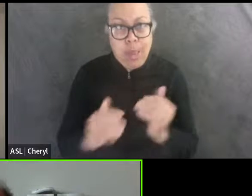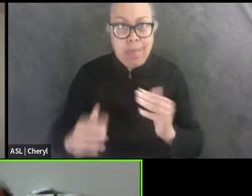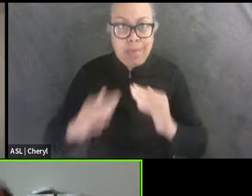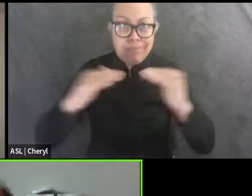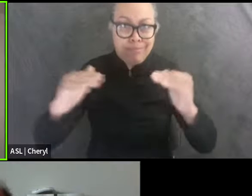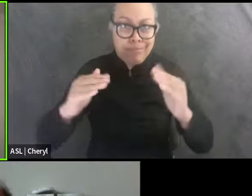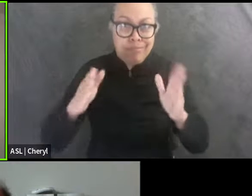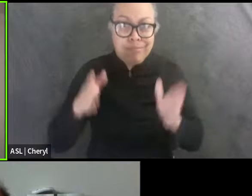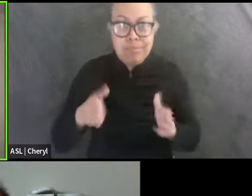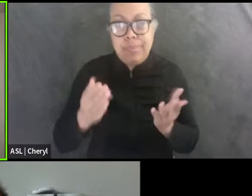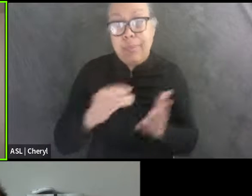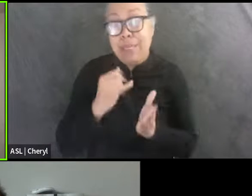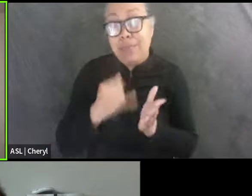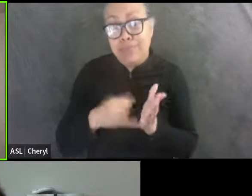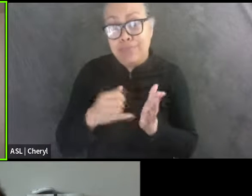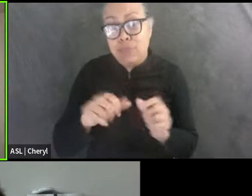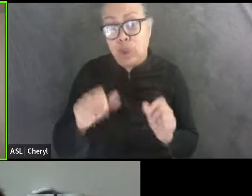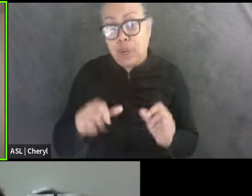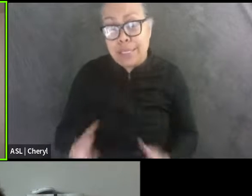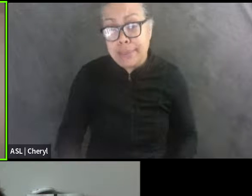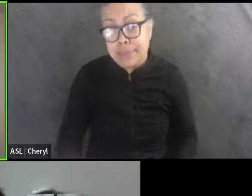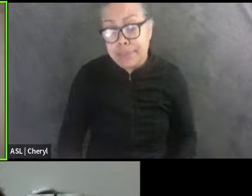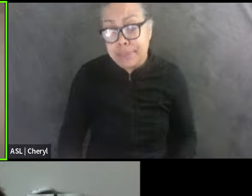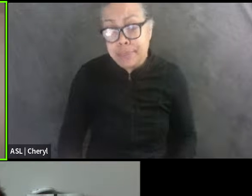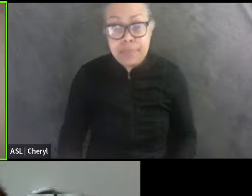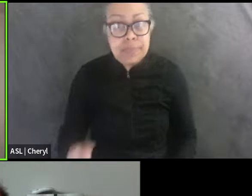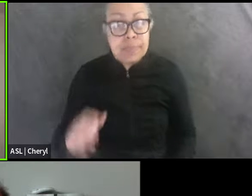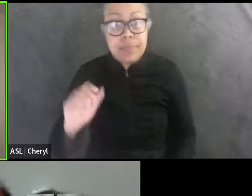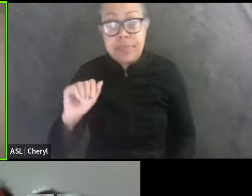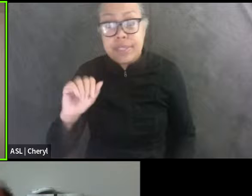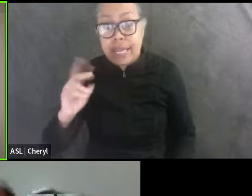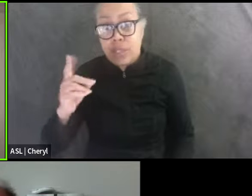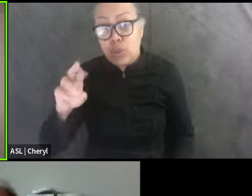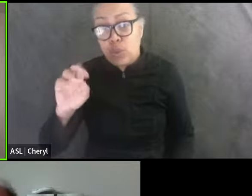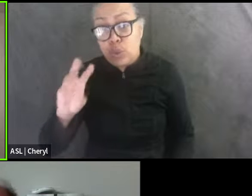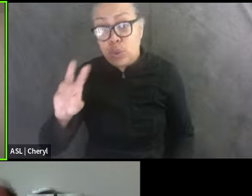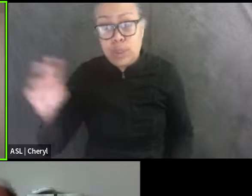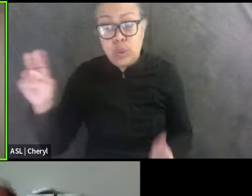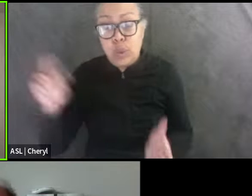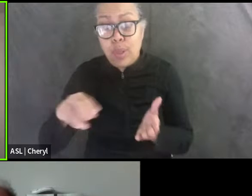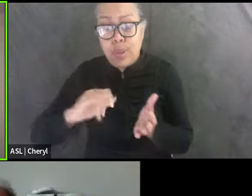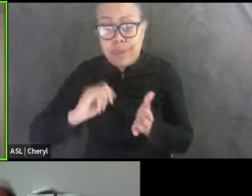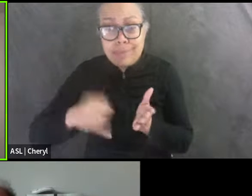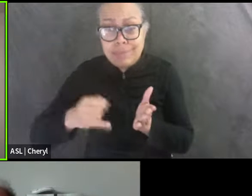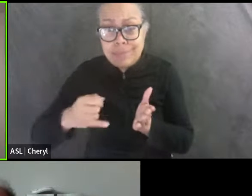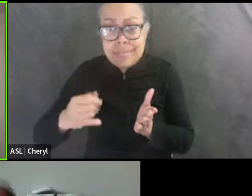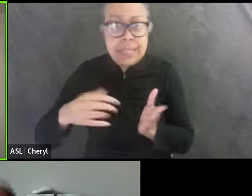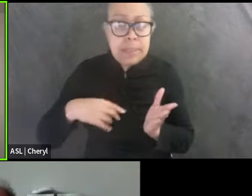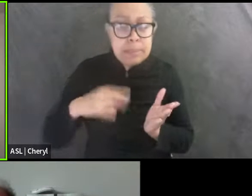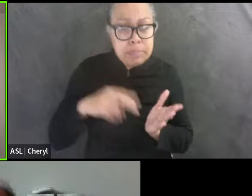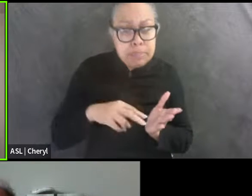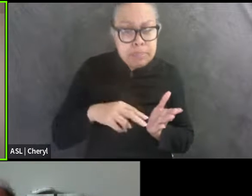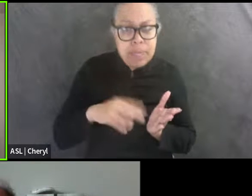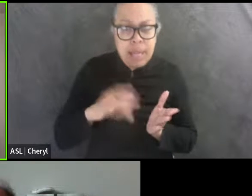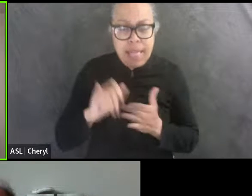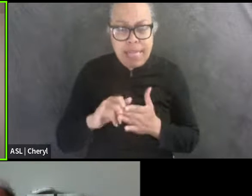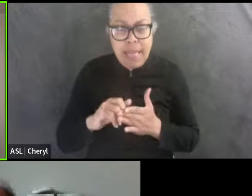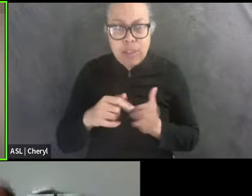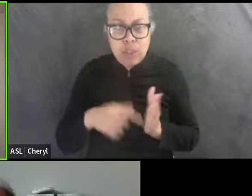the architect, Andrew, if you want to take a look at the drawing and tell us if that footer tells you anything about their future